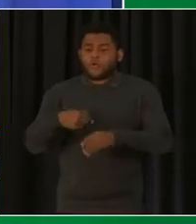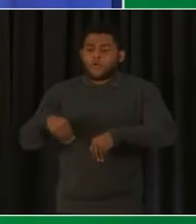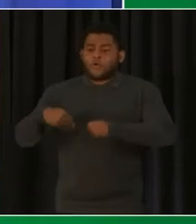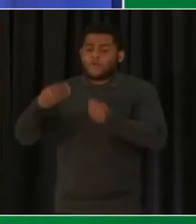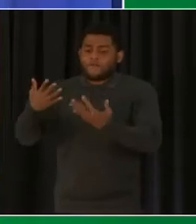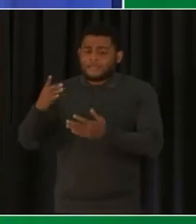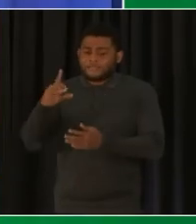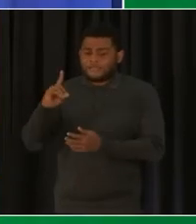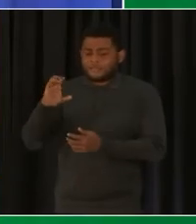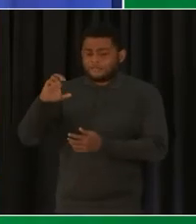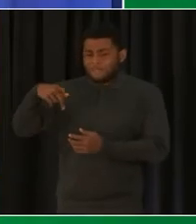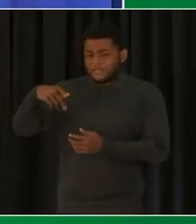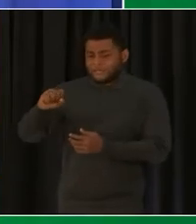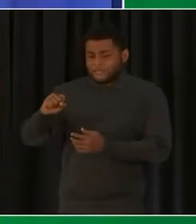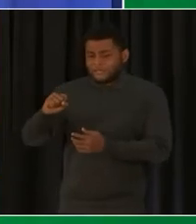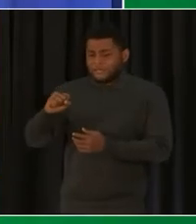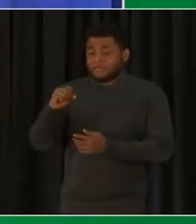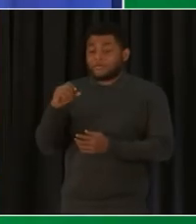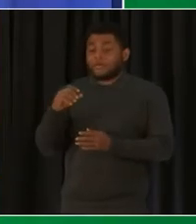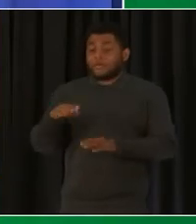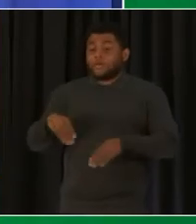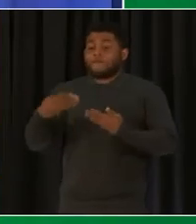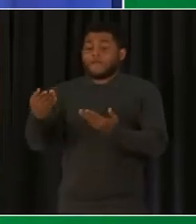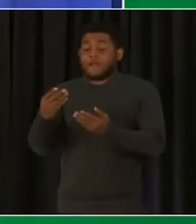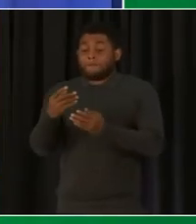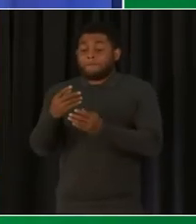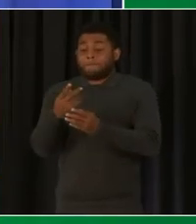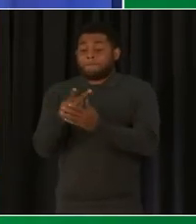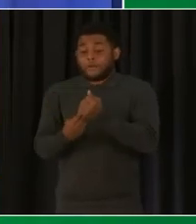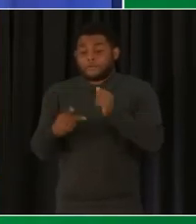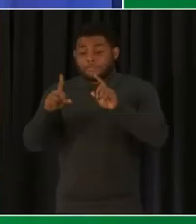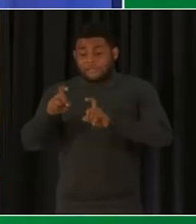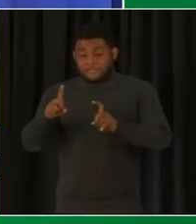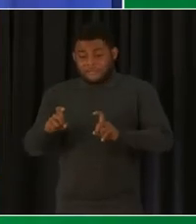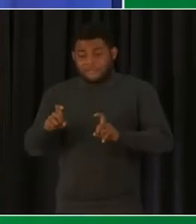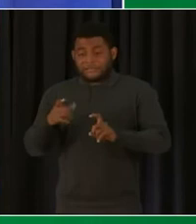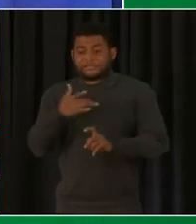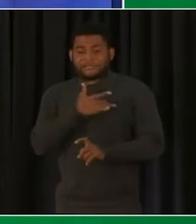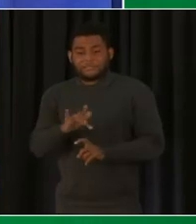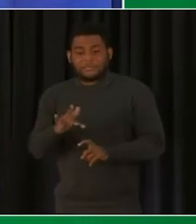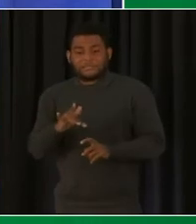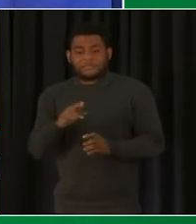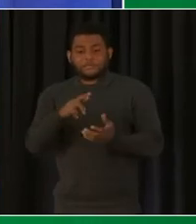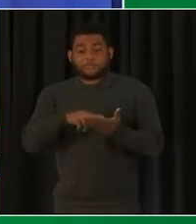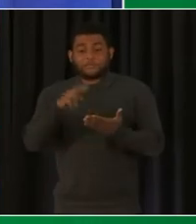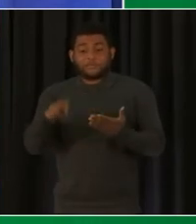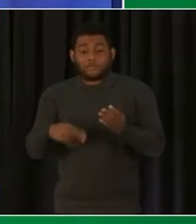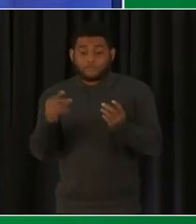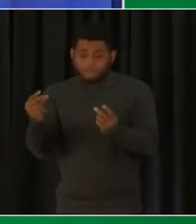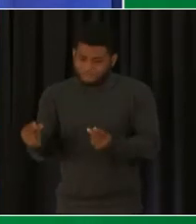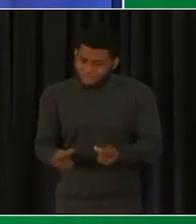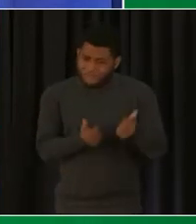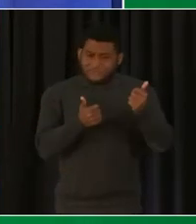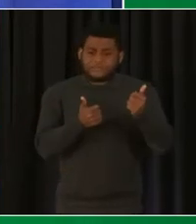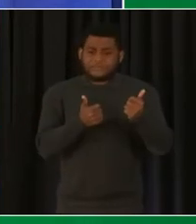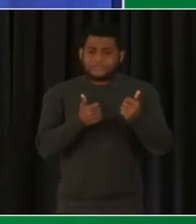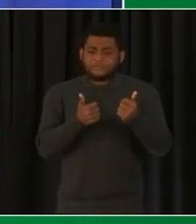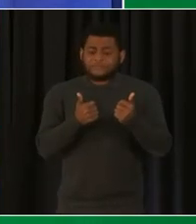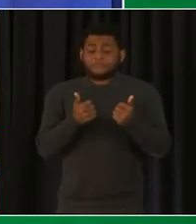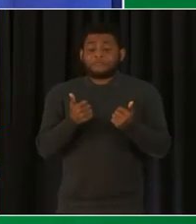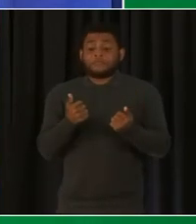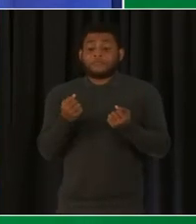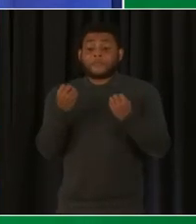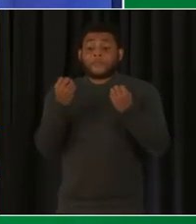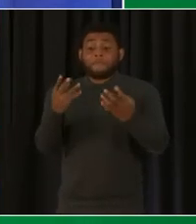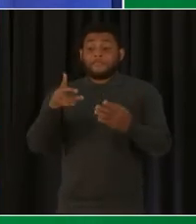DCPS offers that symptomatic test. And as Dr. Elliott said, typically those results are turning around much quicker than many of the